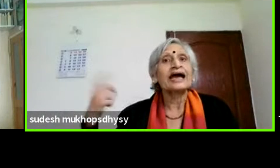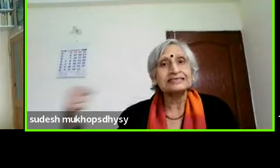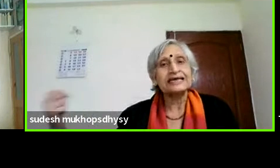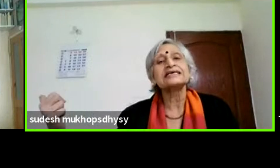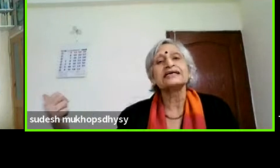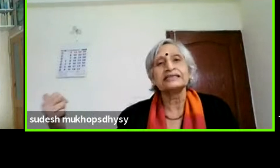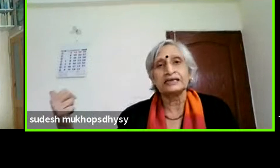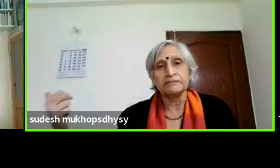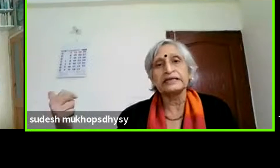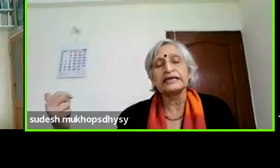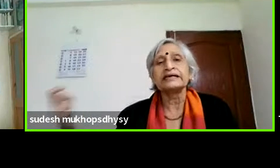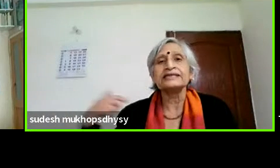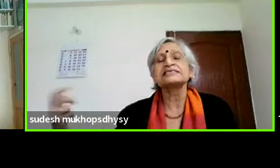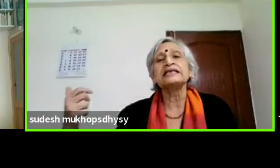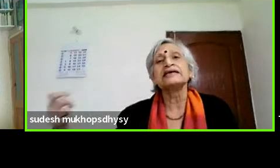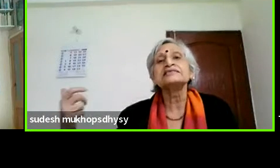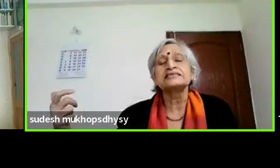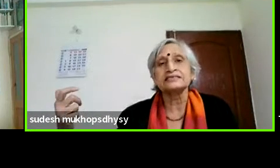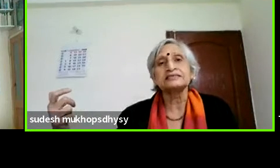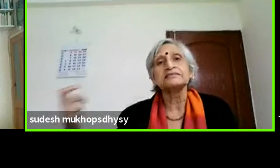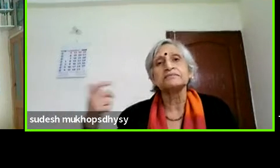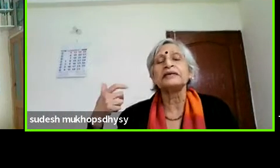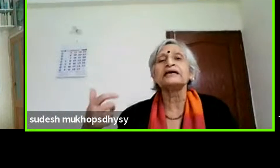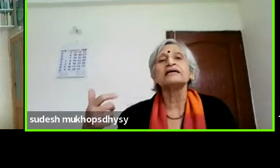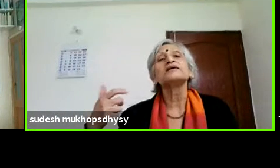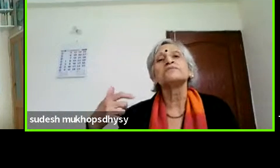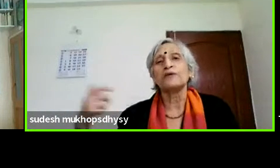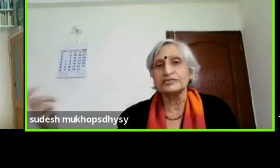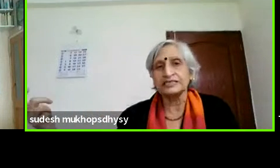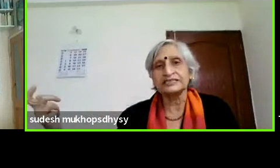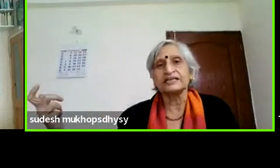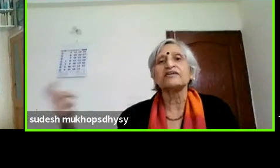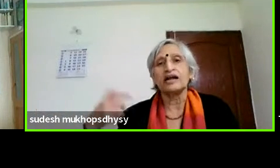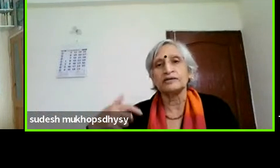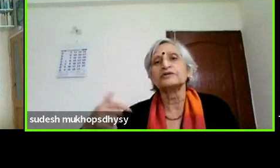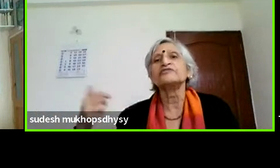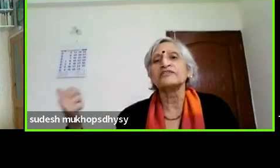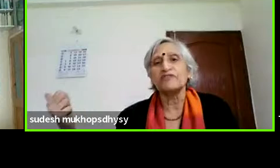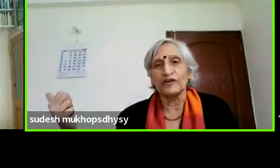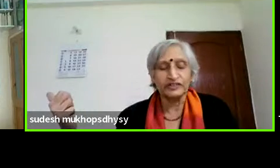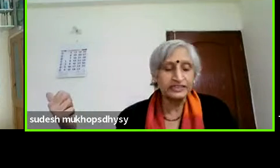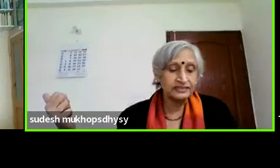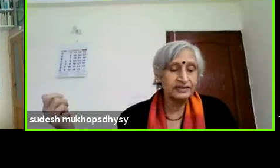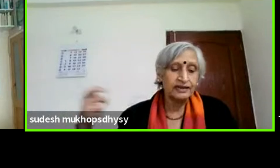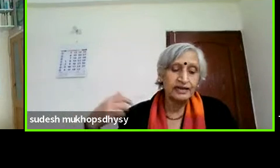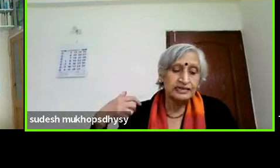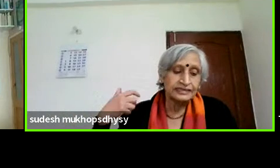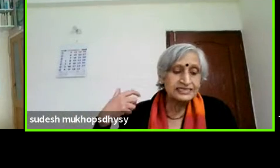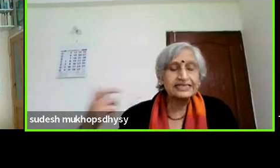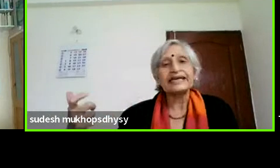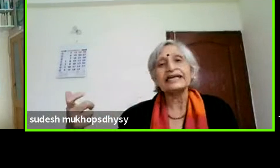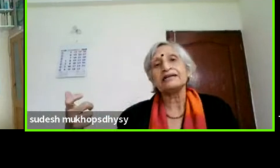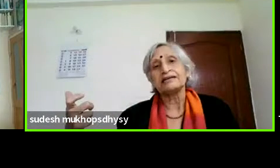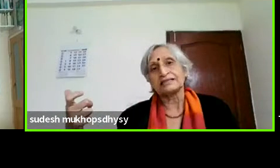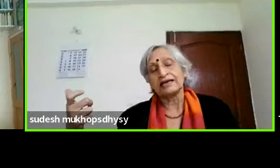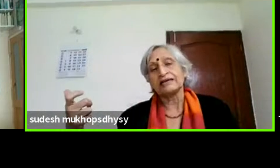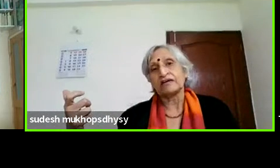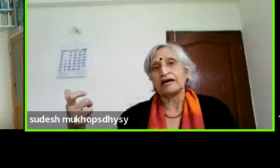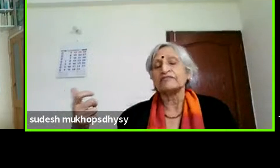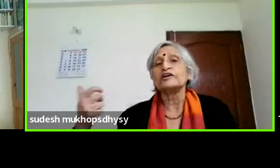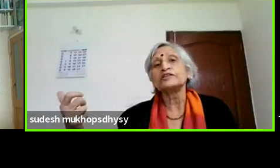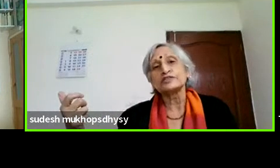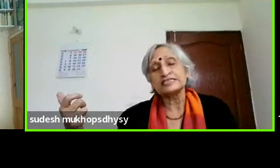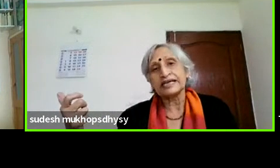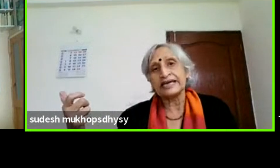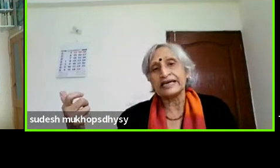Because as I said in the beginning, resilience is being positive and moving forward. The second